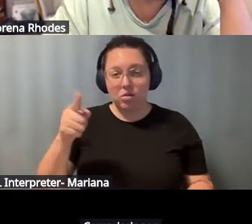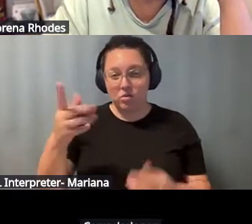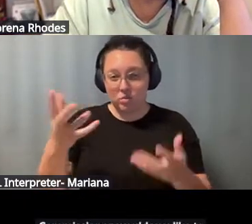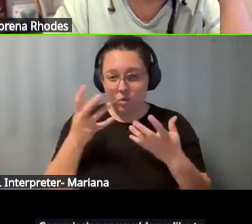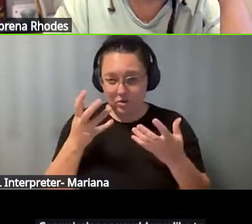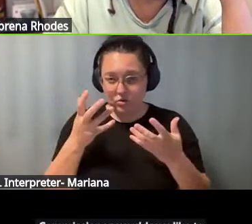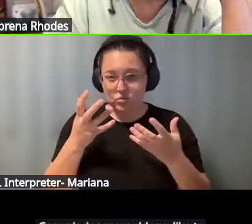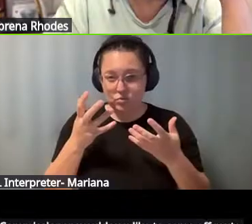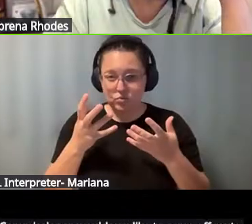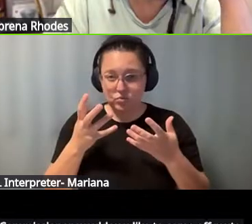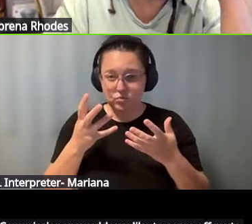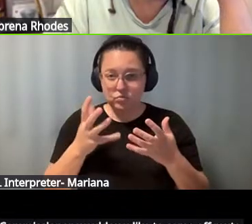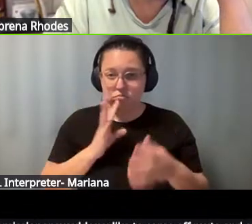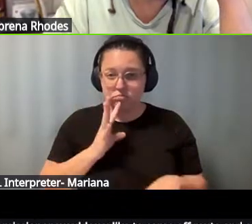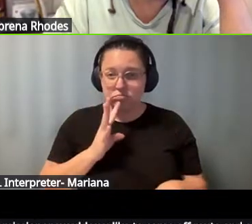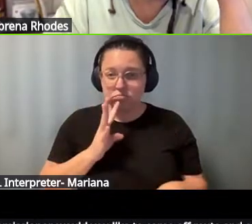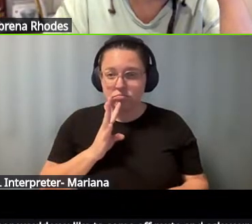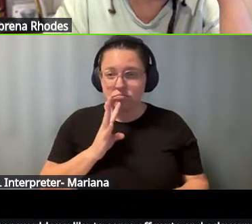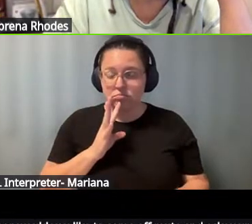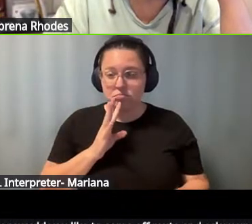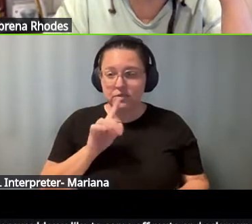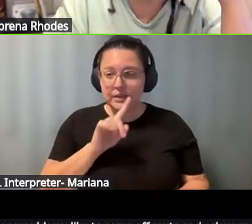mute and ask your questions?